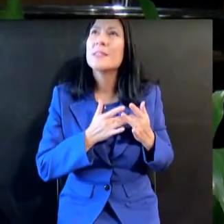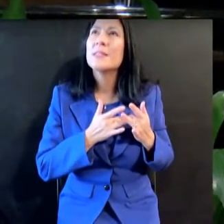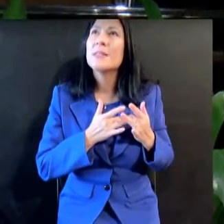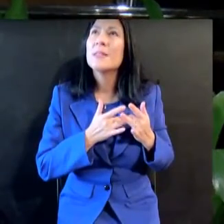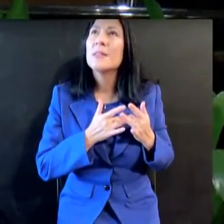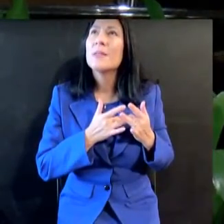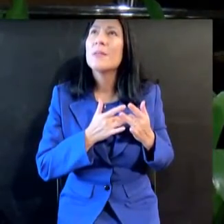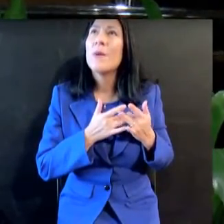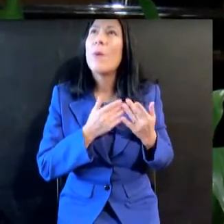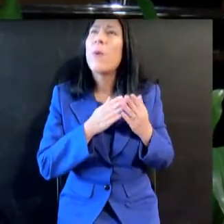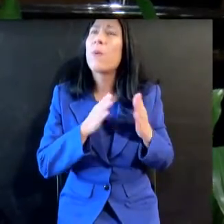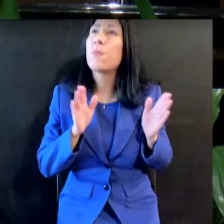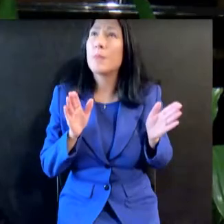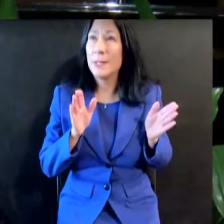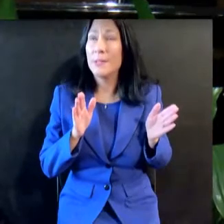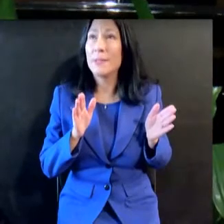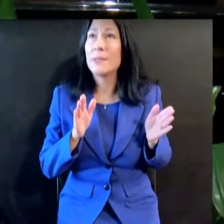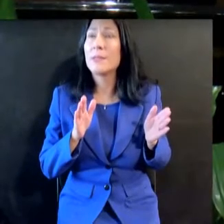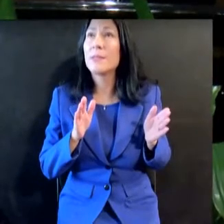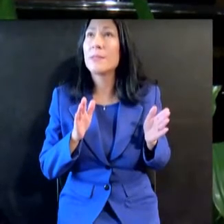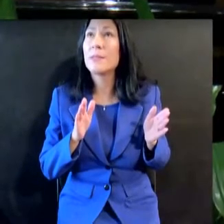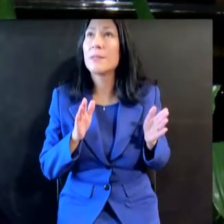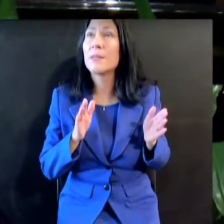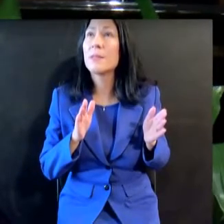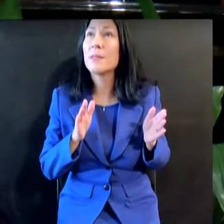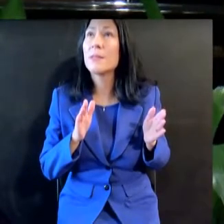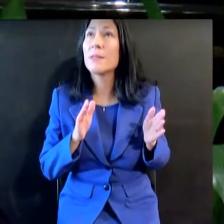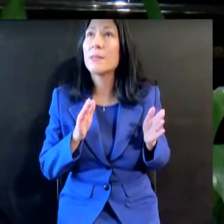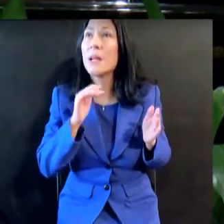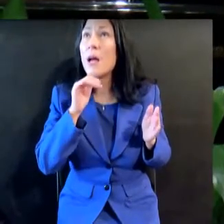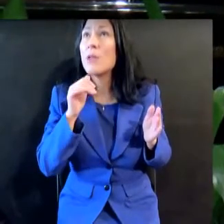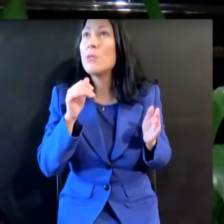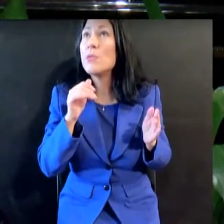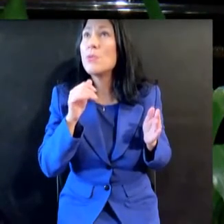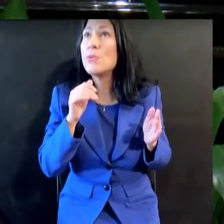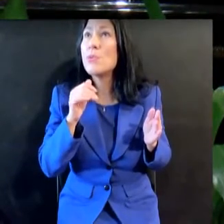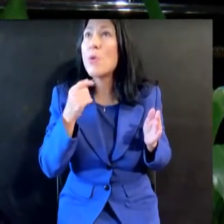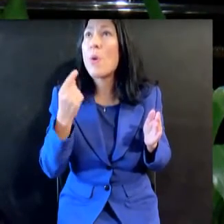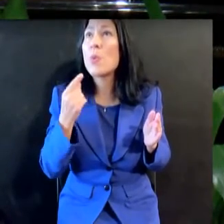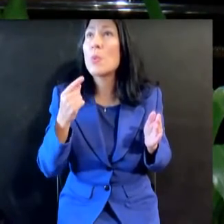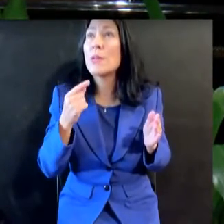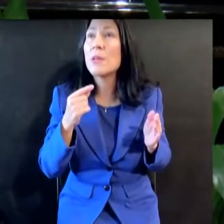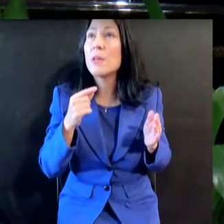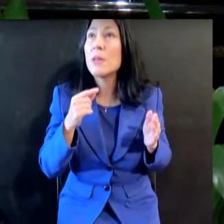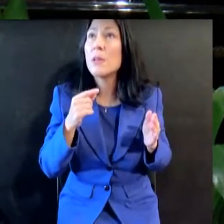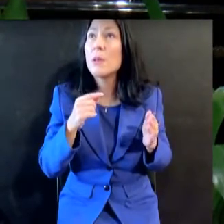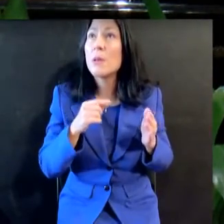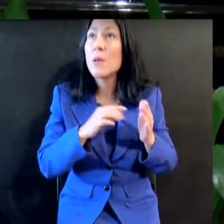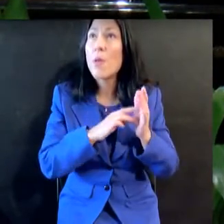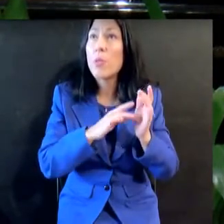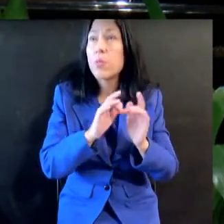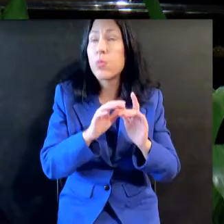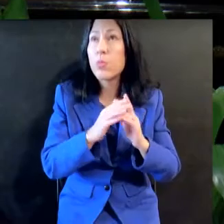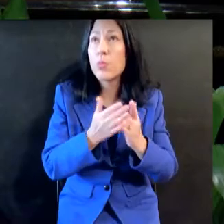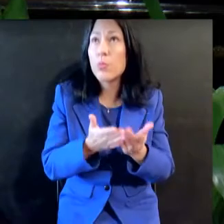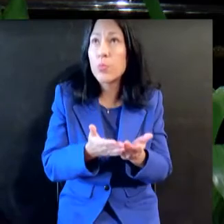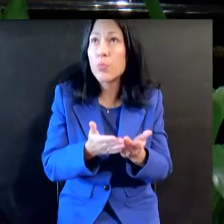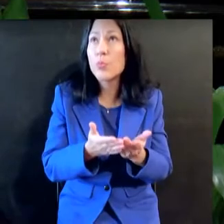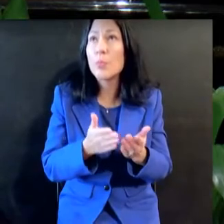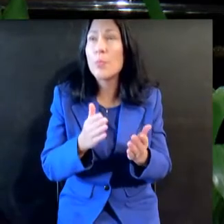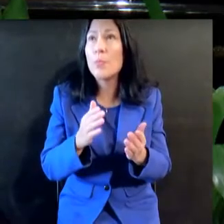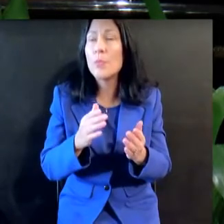hearts open to you. Not just the word spoken, but the word which has